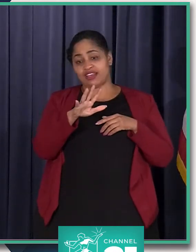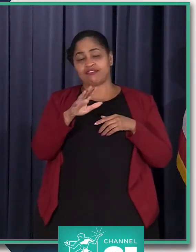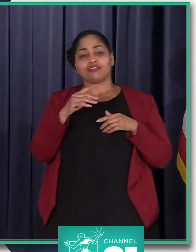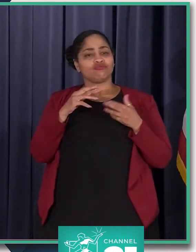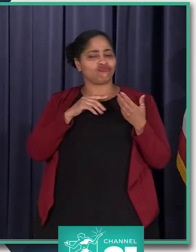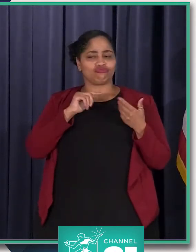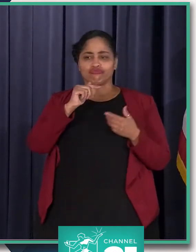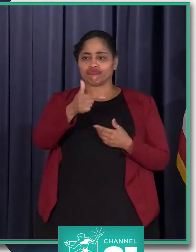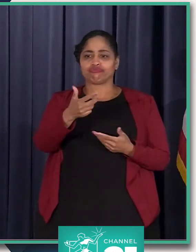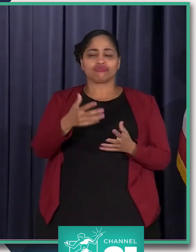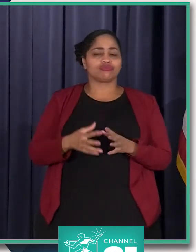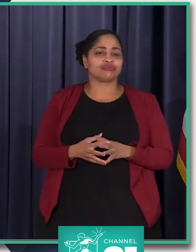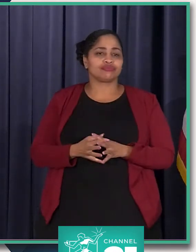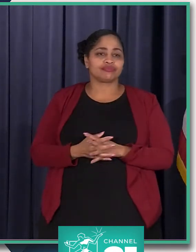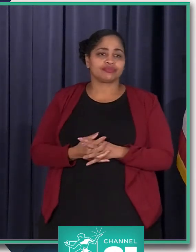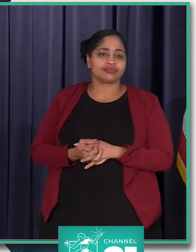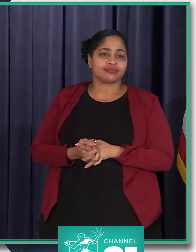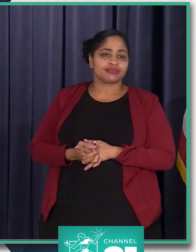you're up.